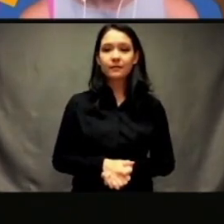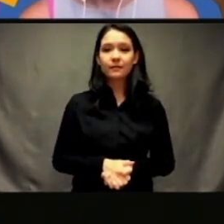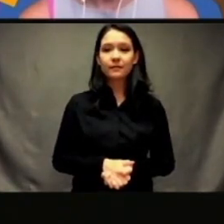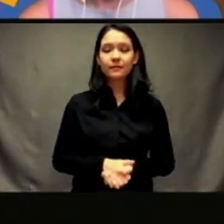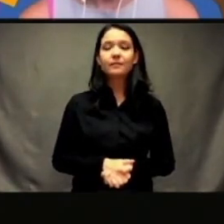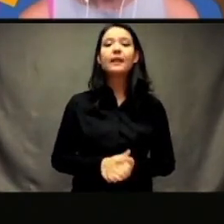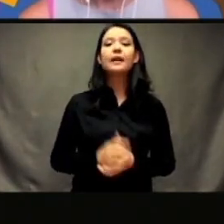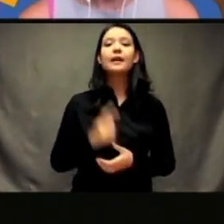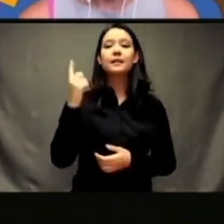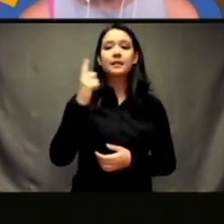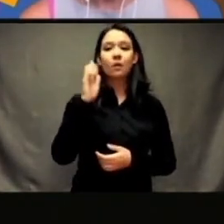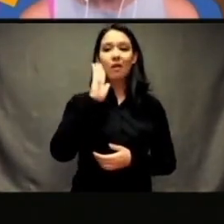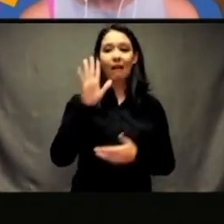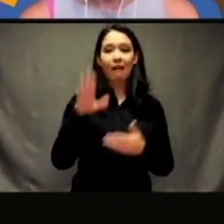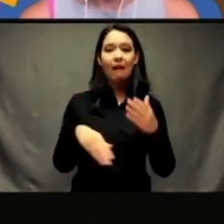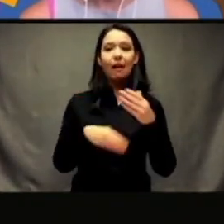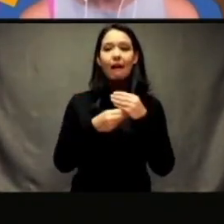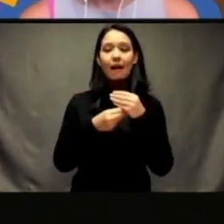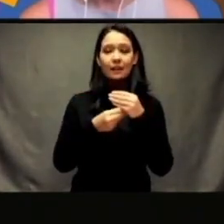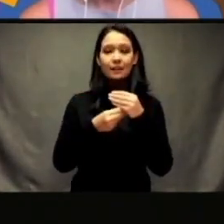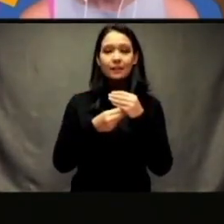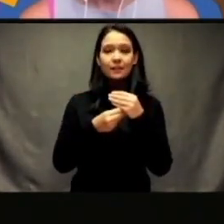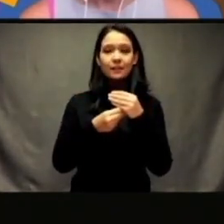One thing I'll add is